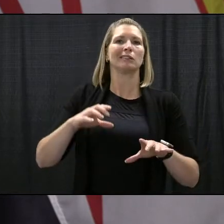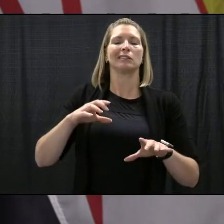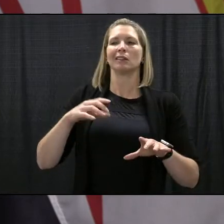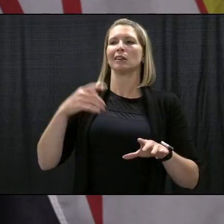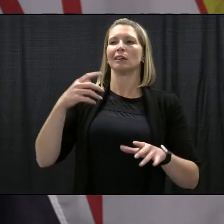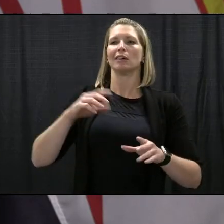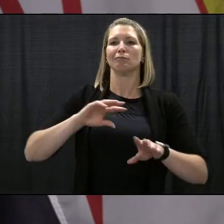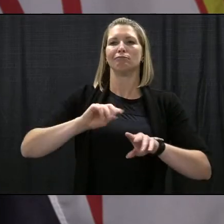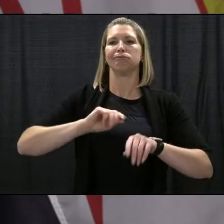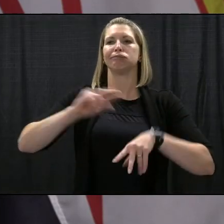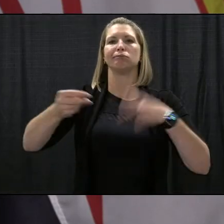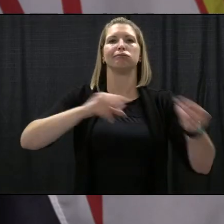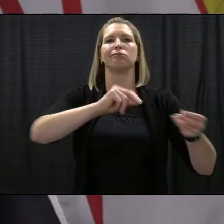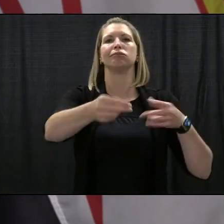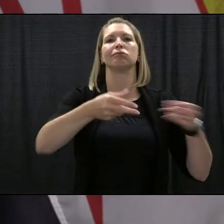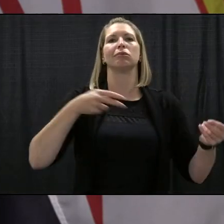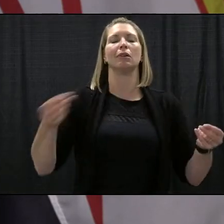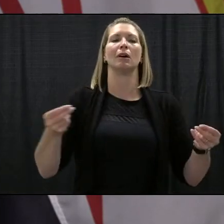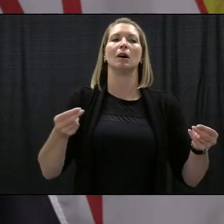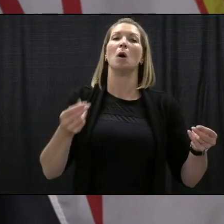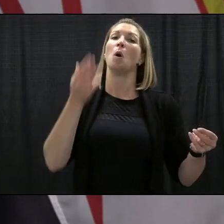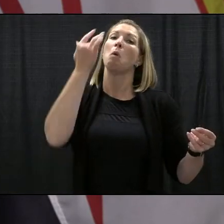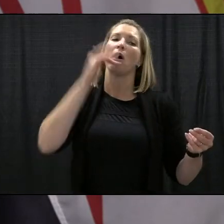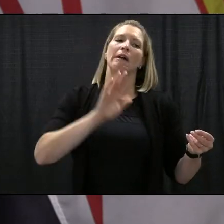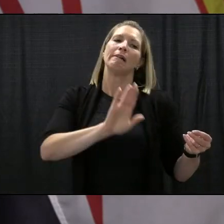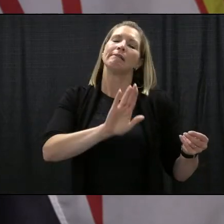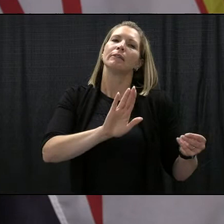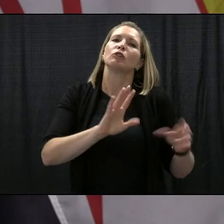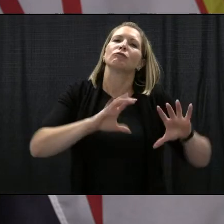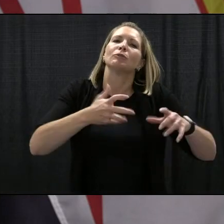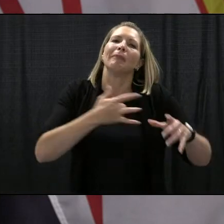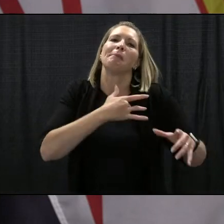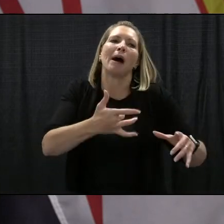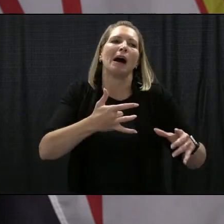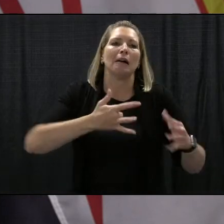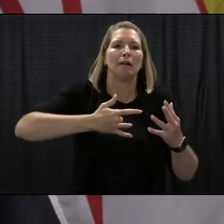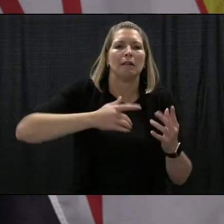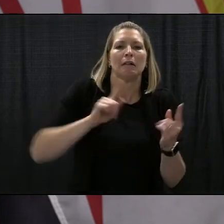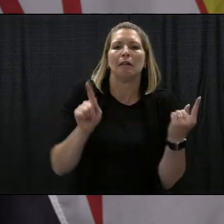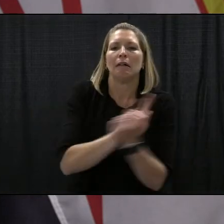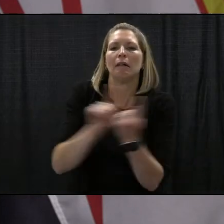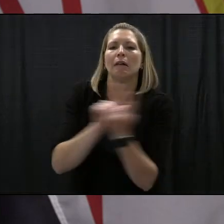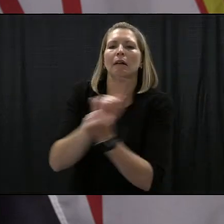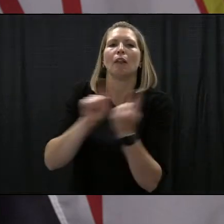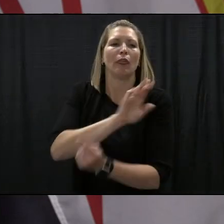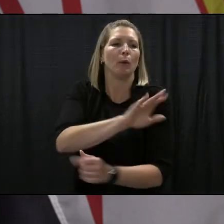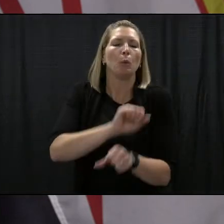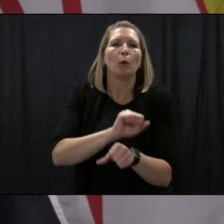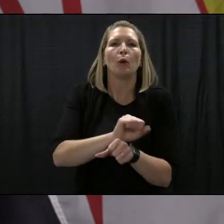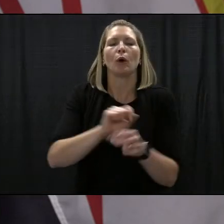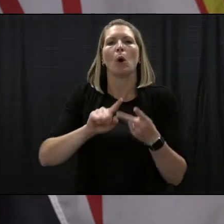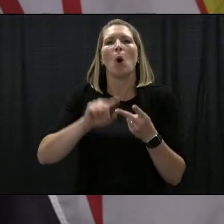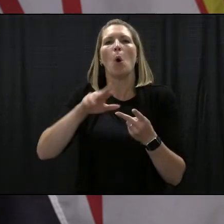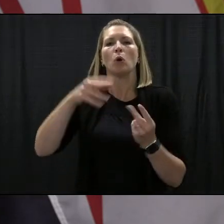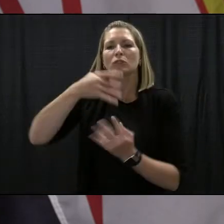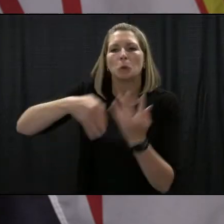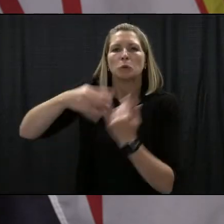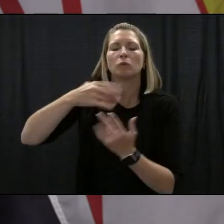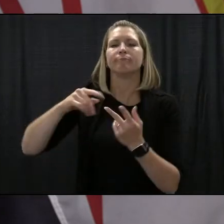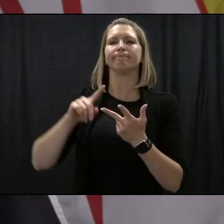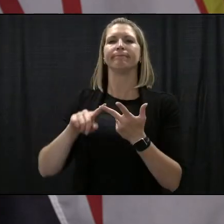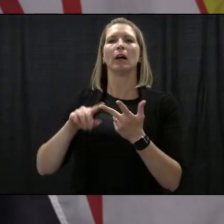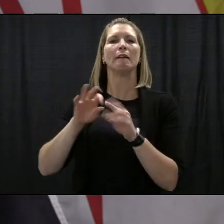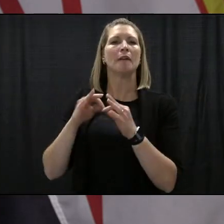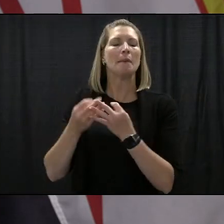places where physical distancing is more challenging, and they are exposed to more contacts in multiple bubbles with family,